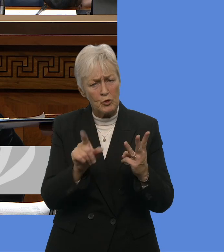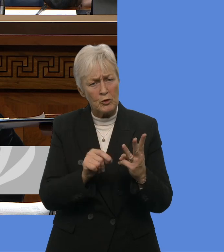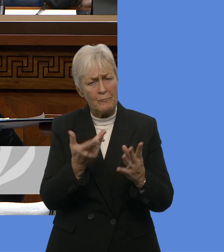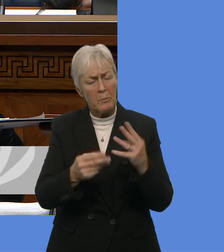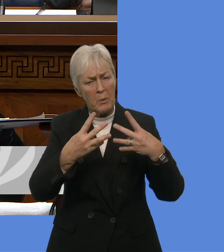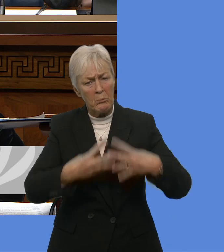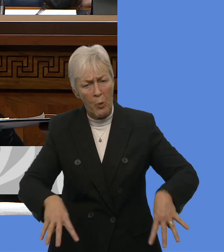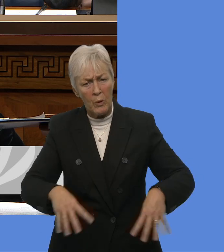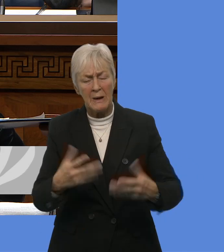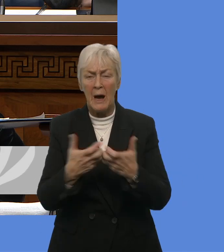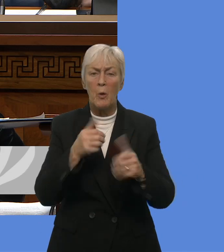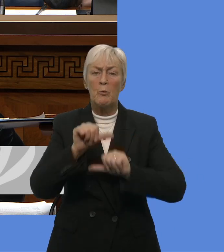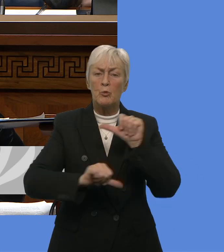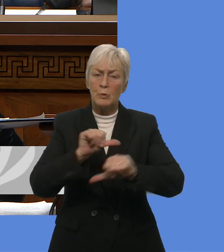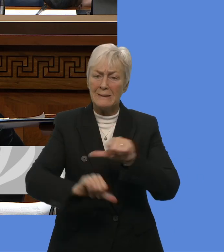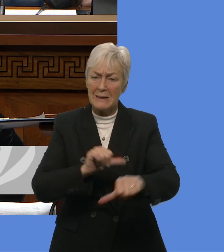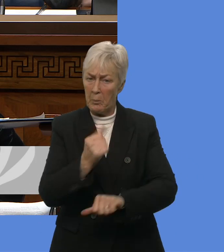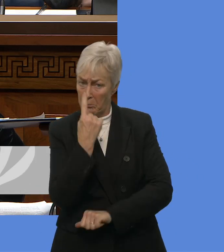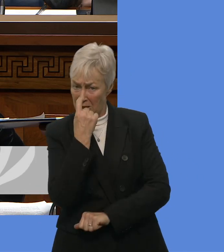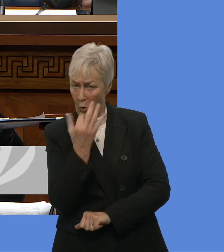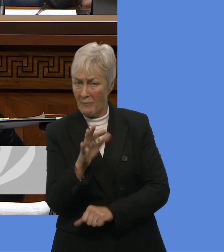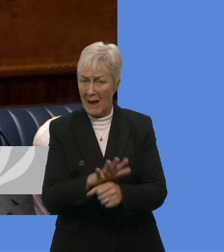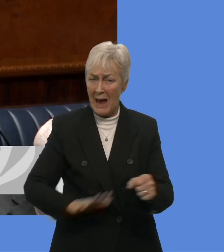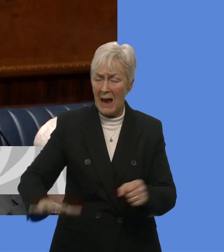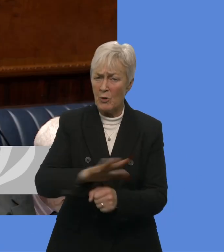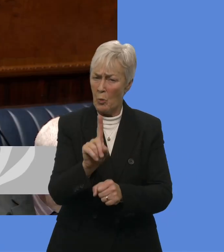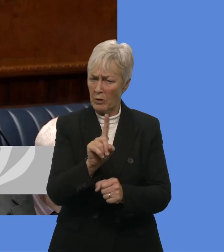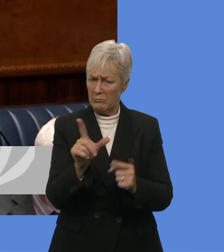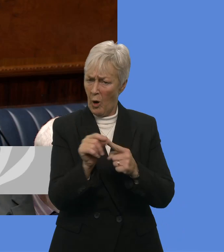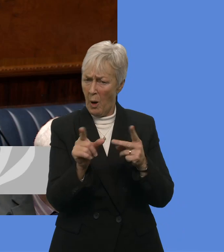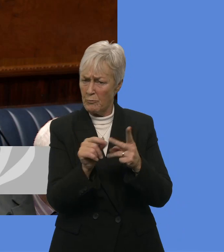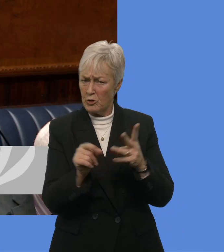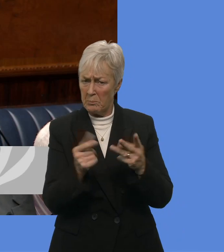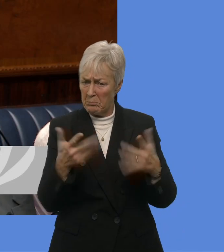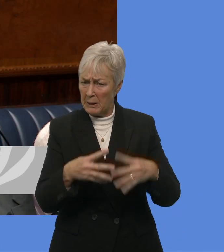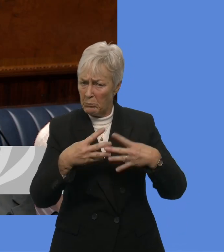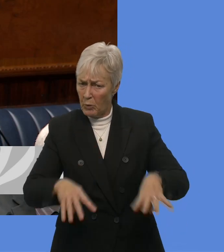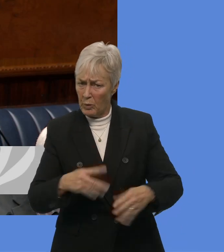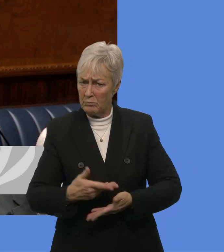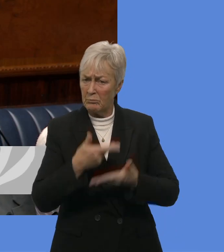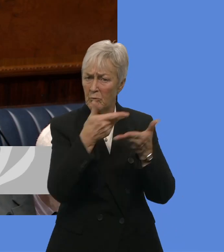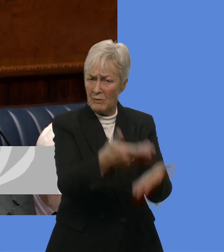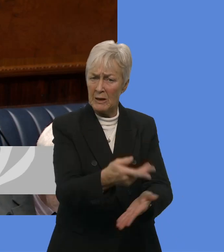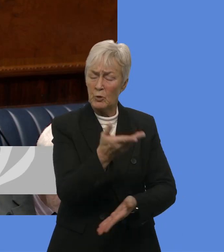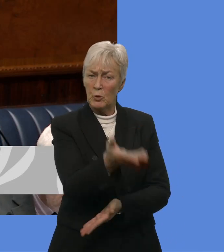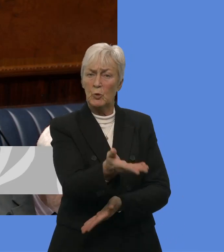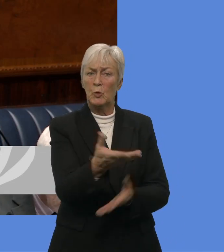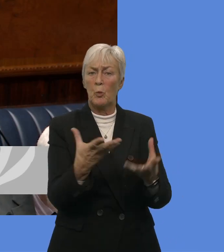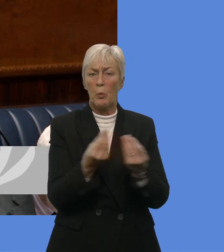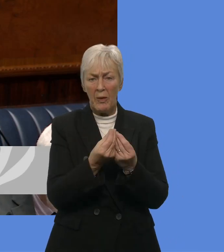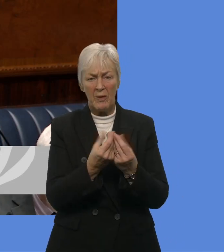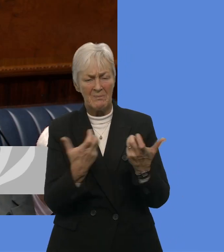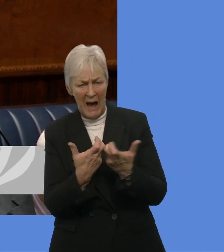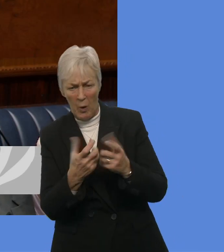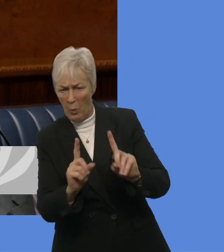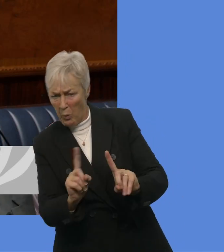on how to proceed to unlock the potential of the site. And what options did the board provide you with in terms of how to